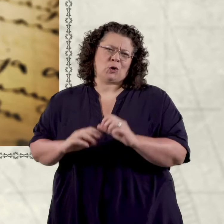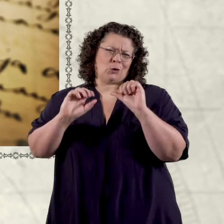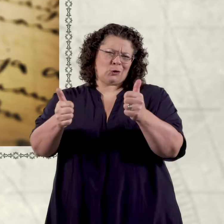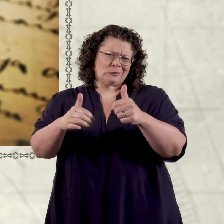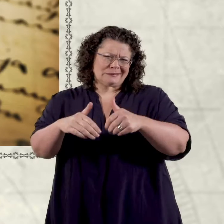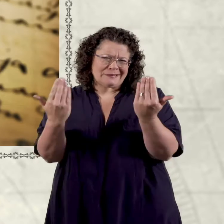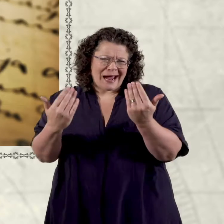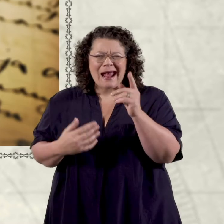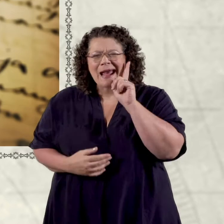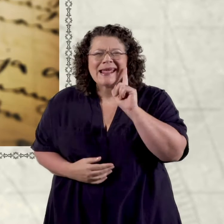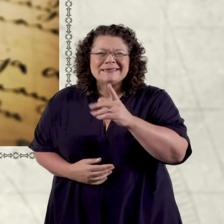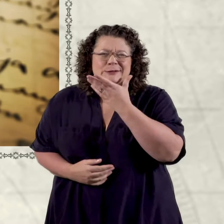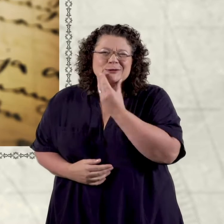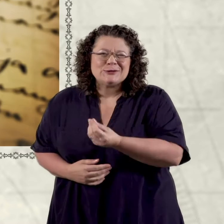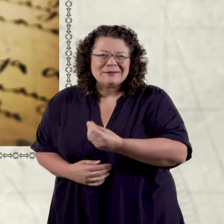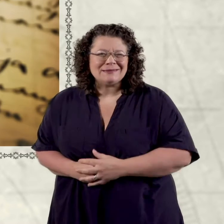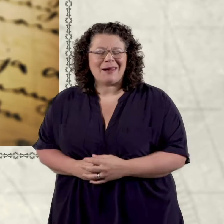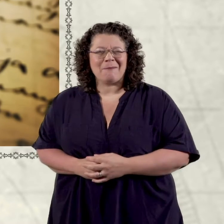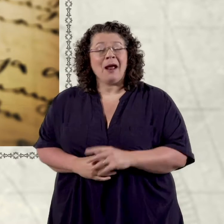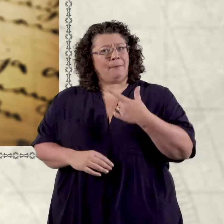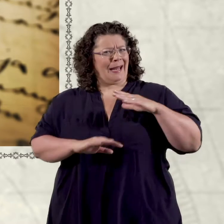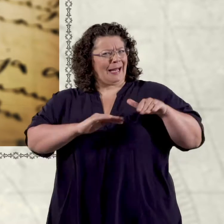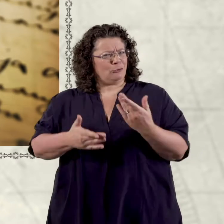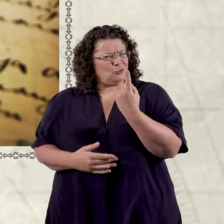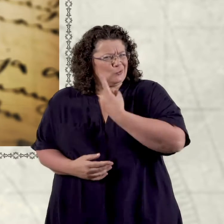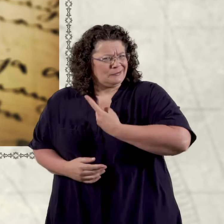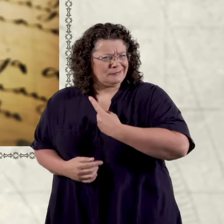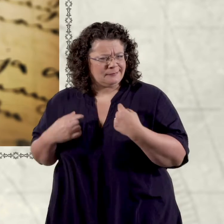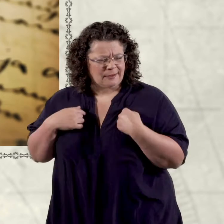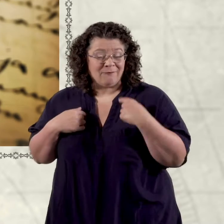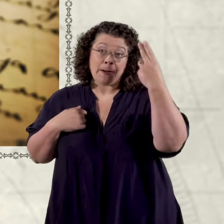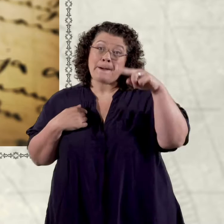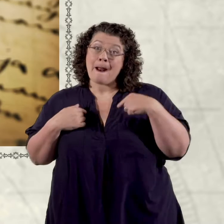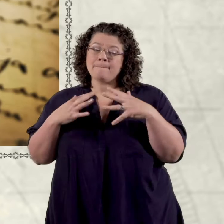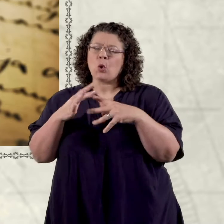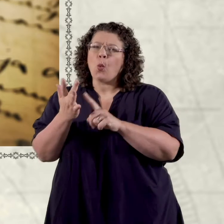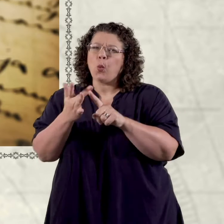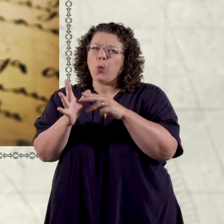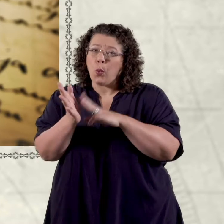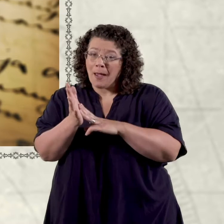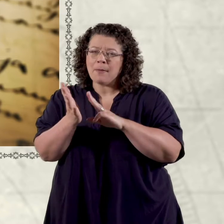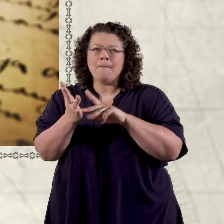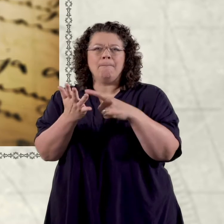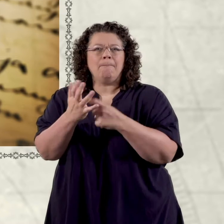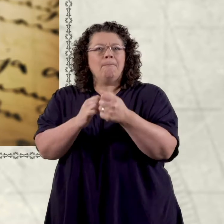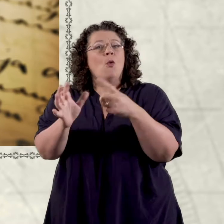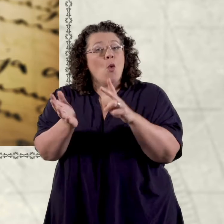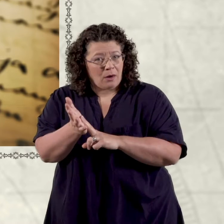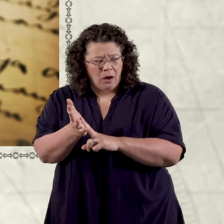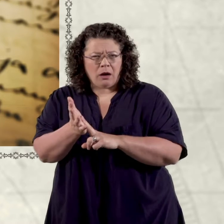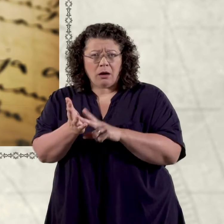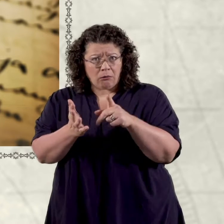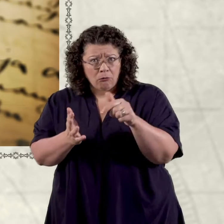Good day, ladies and gentlemen. Let me introduce myself. My name is William Morgan. Have you heard of